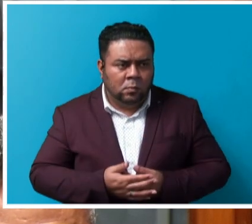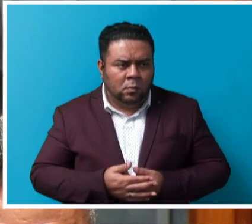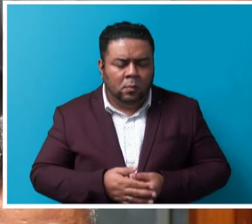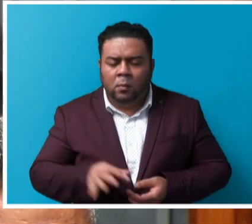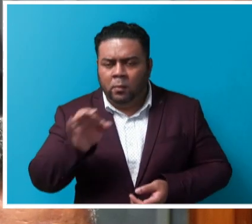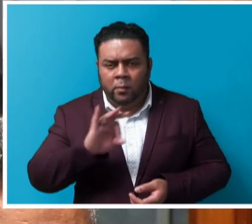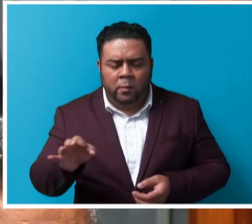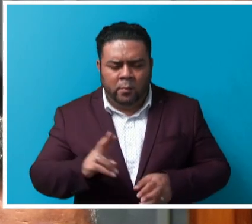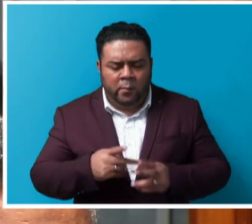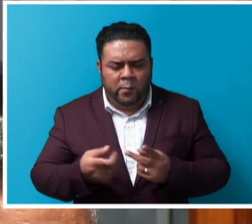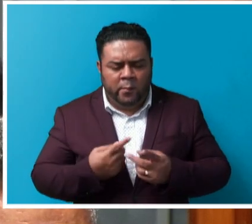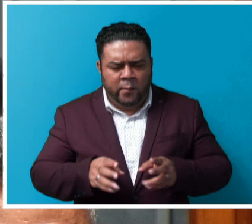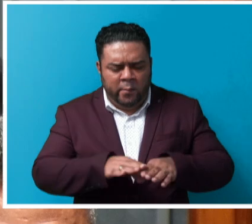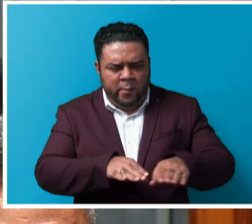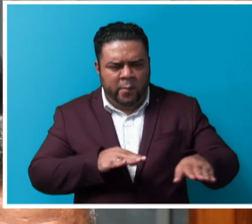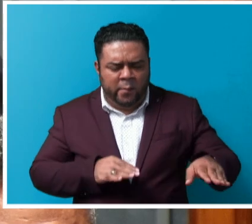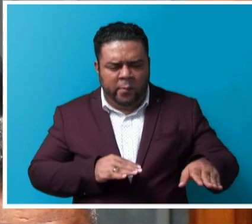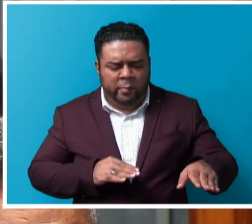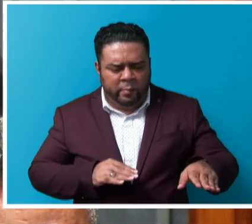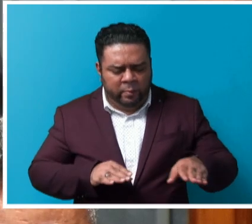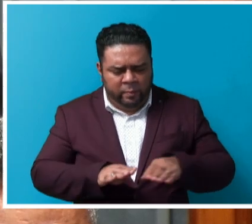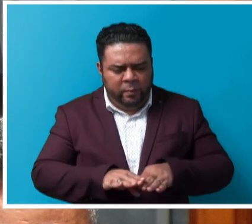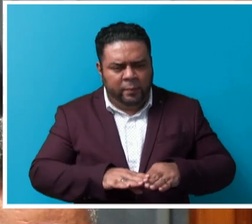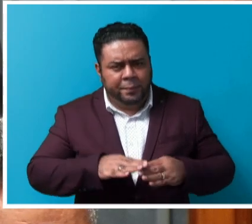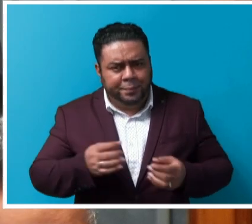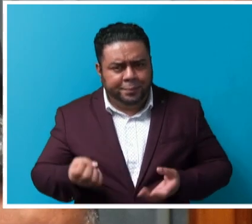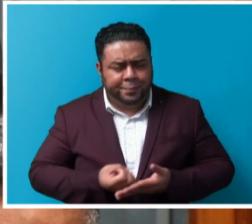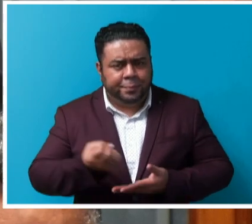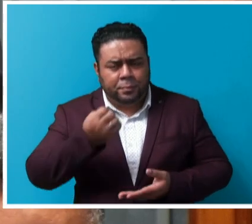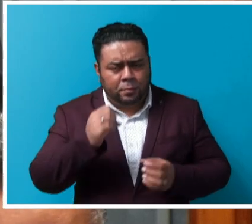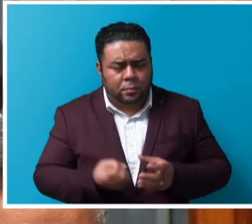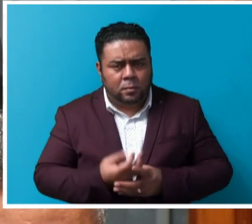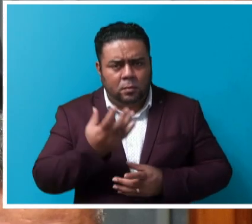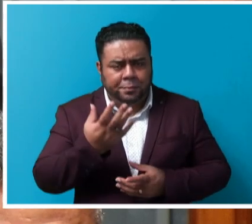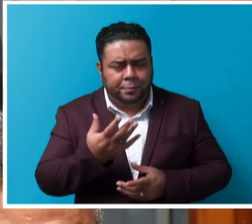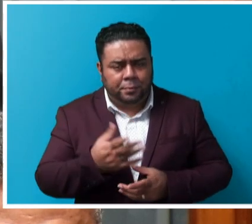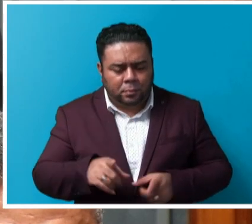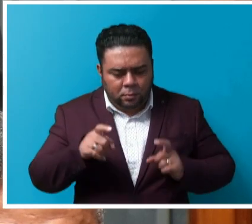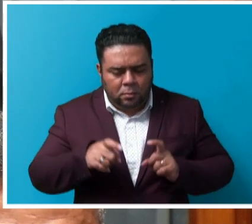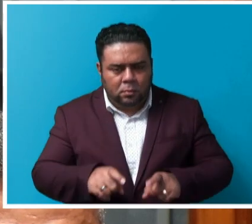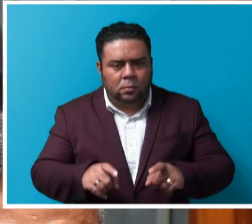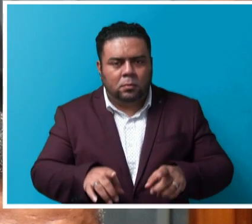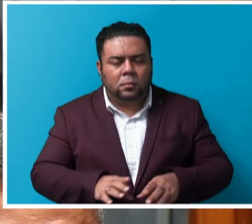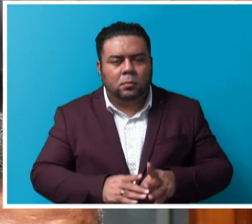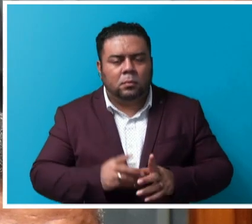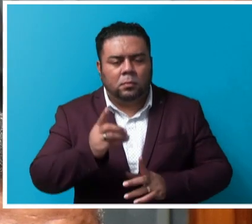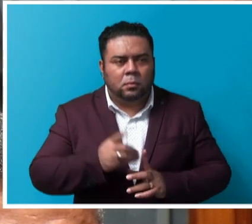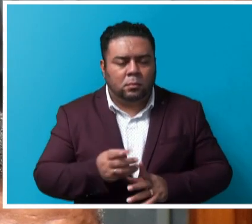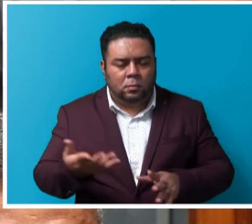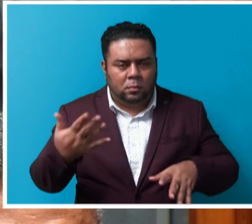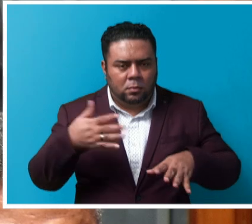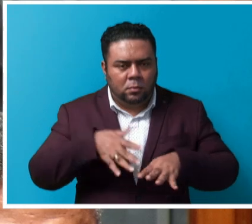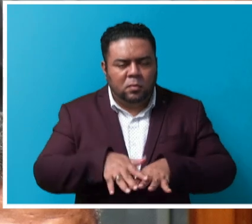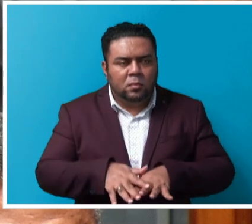Fijian is left behind in our pursuit of economic growth and sustainable development. It is a vision that aligns with the